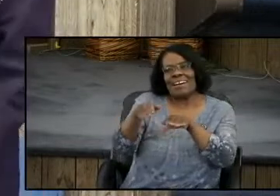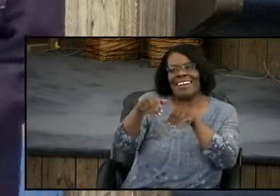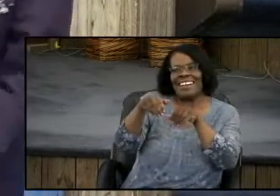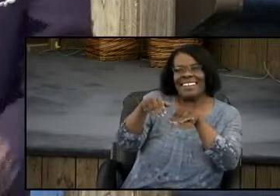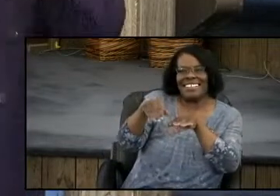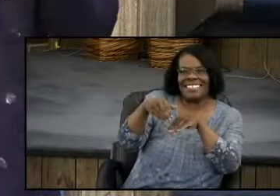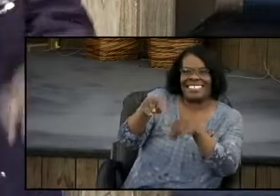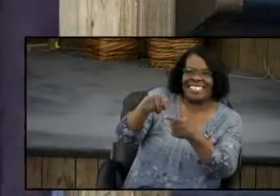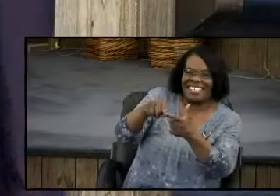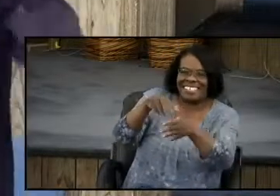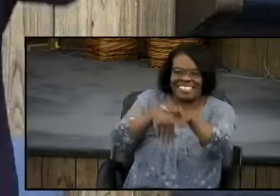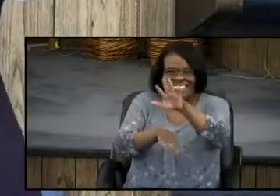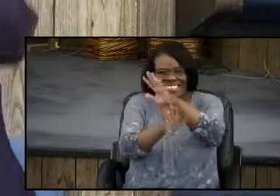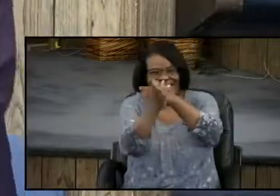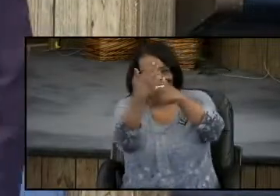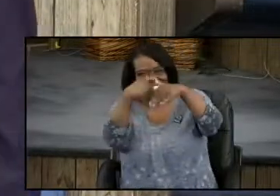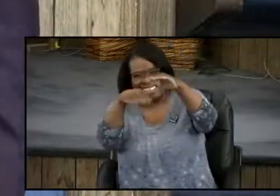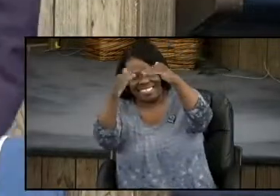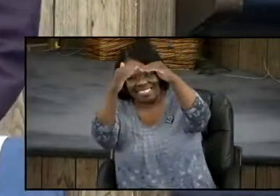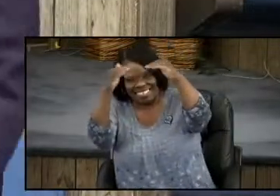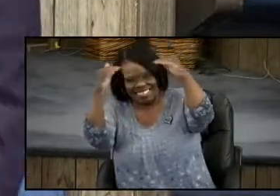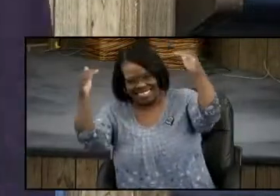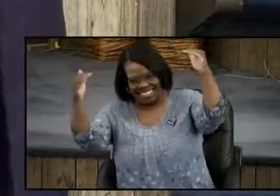We're marching to